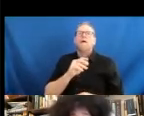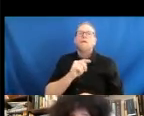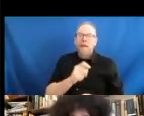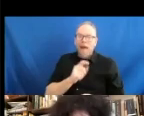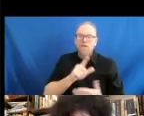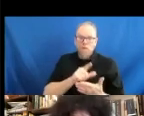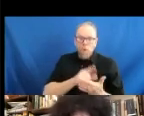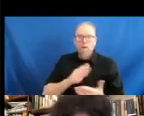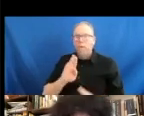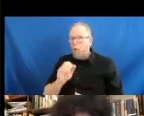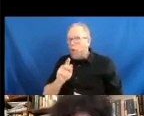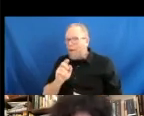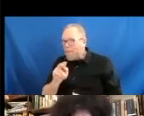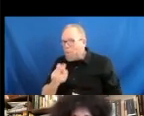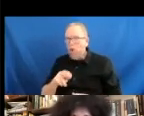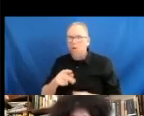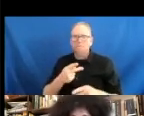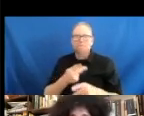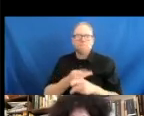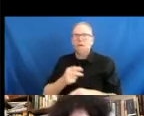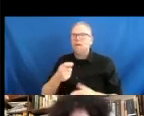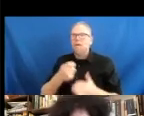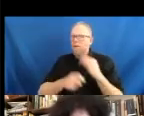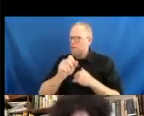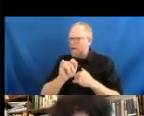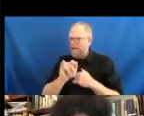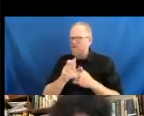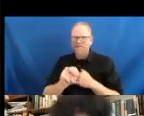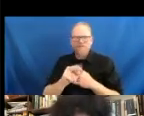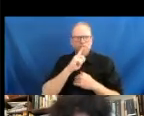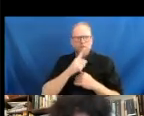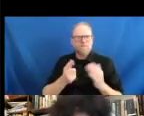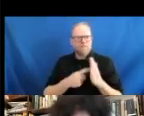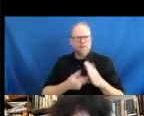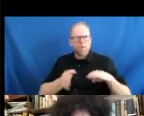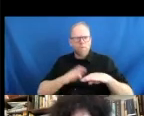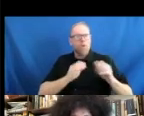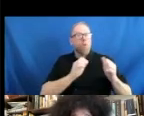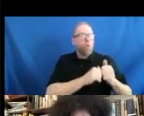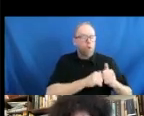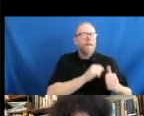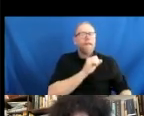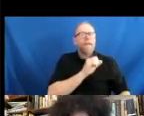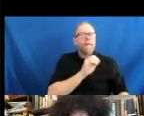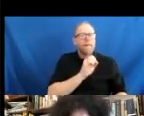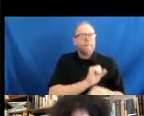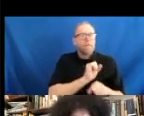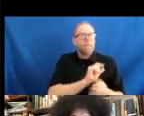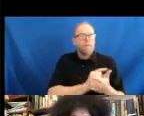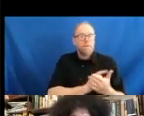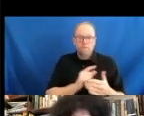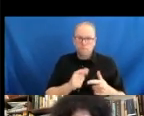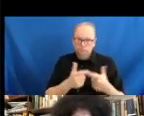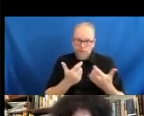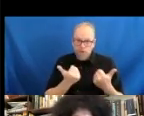accountants manage cooperative taxation, which sometimes overlaps with employment law. And the real challenge